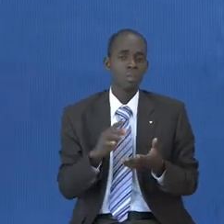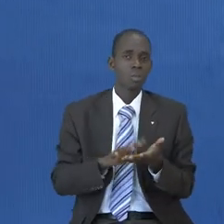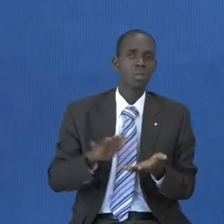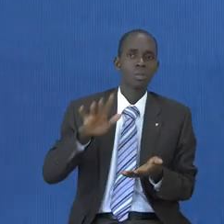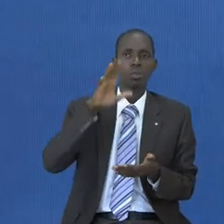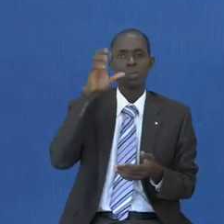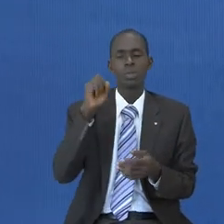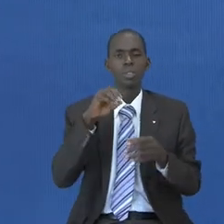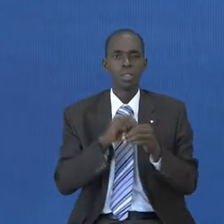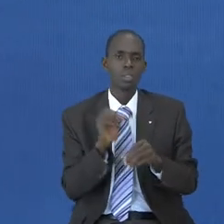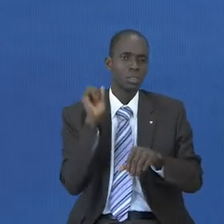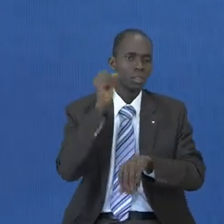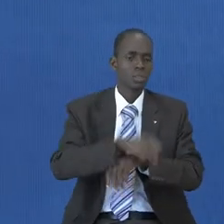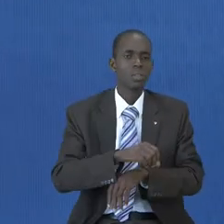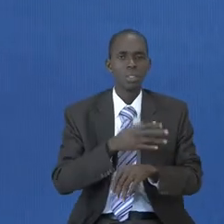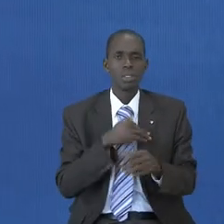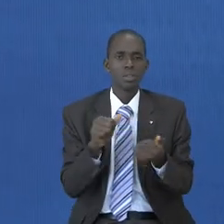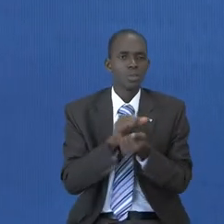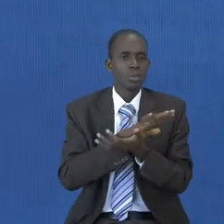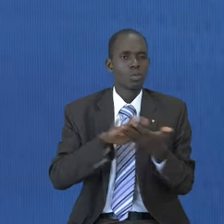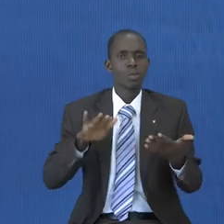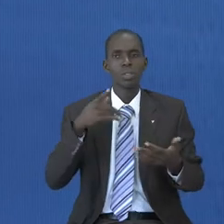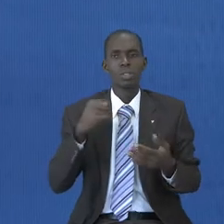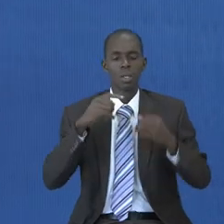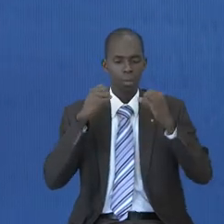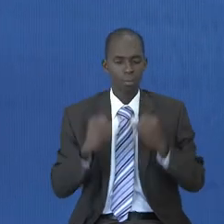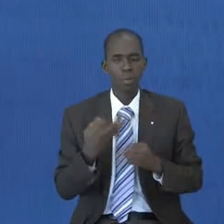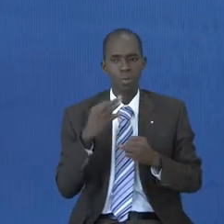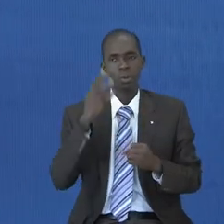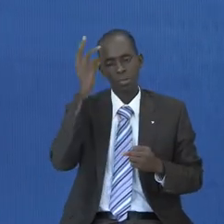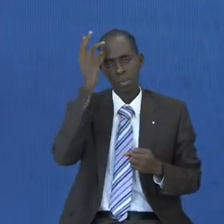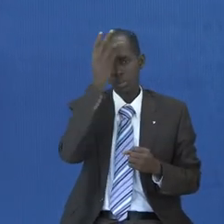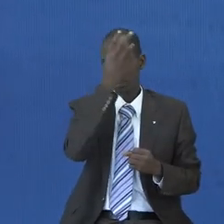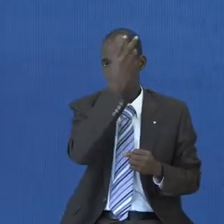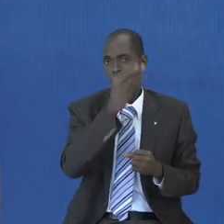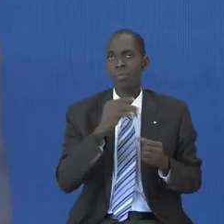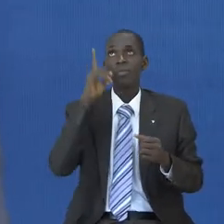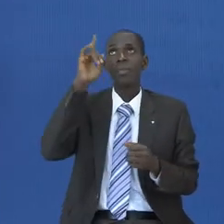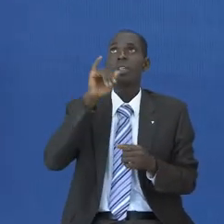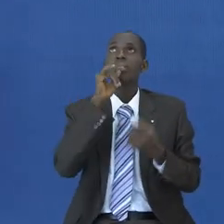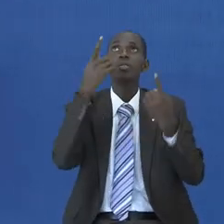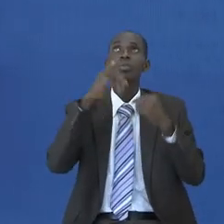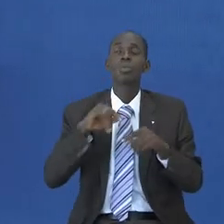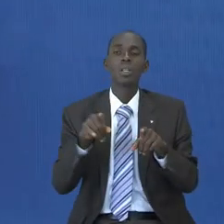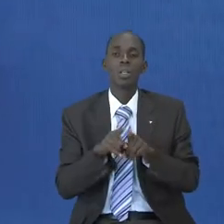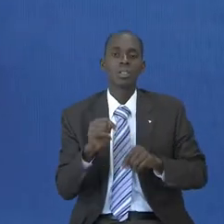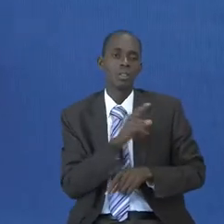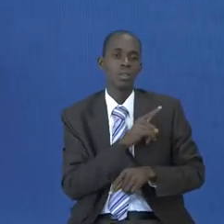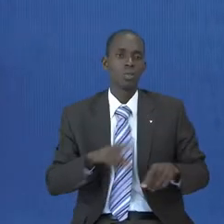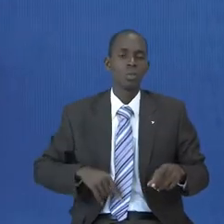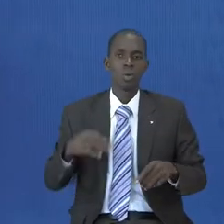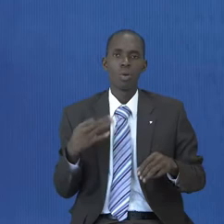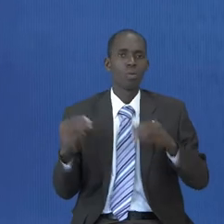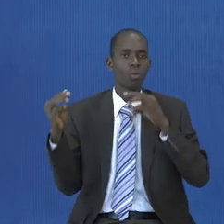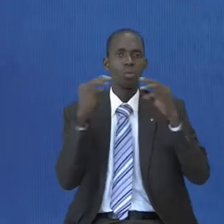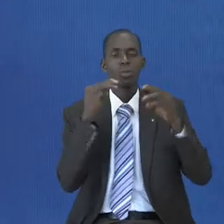in defeating and destroying the power of the Antichrist. He's coming as the Lord of battle and the